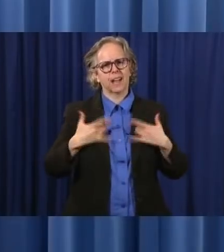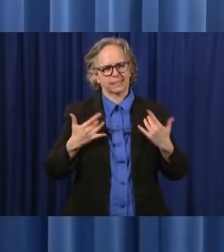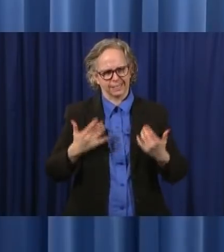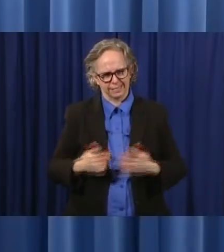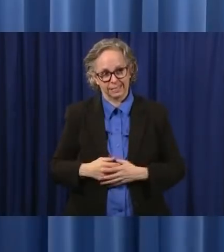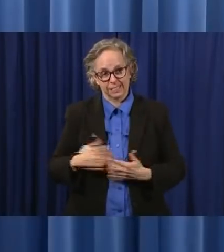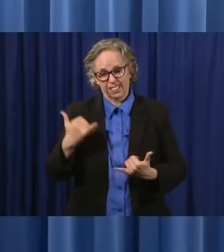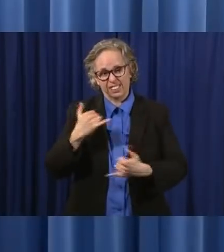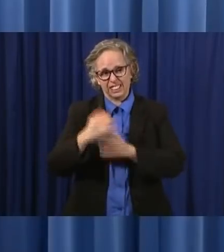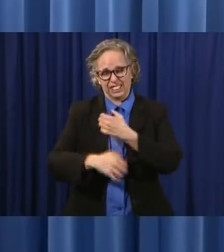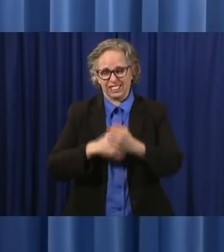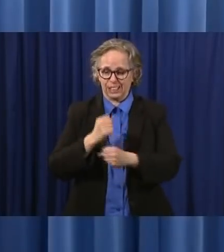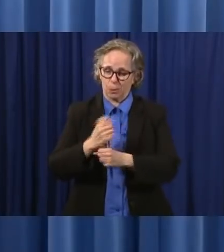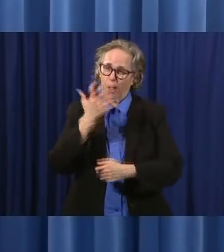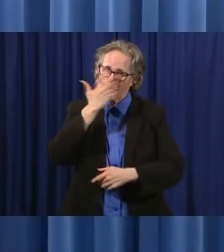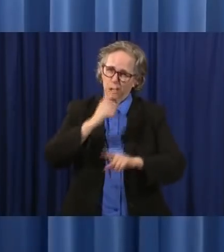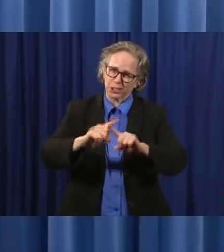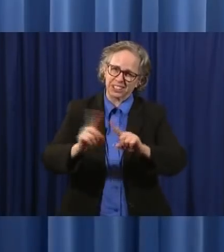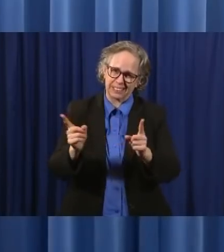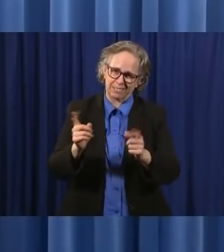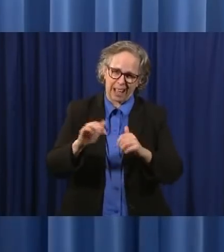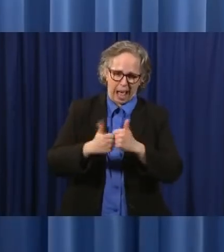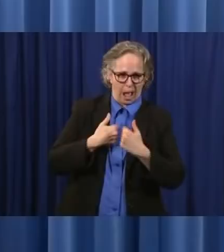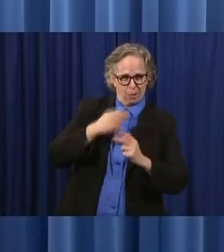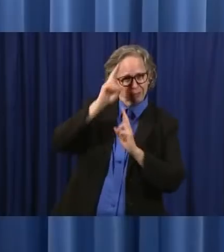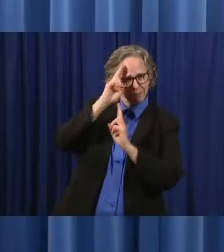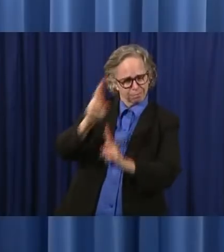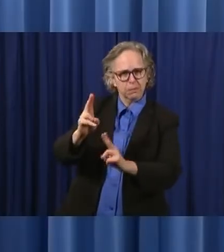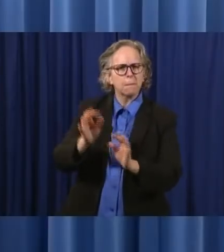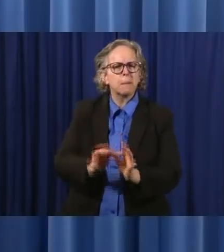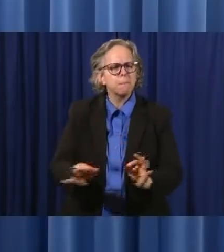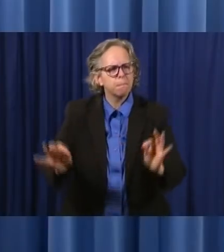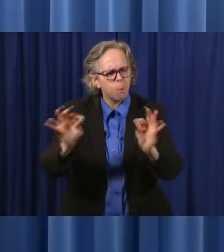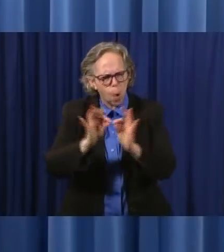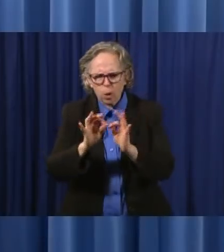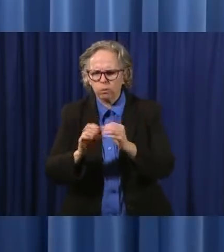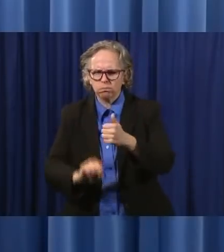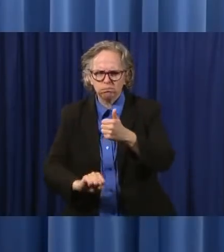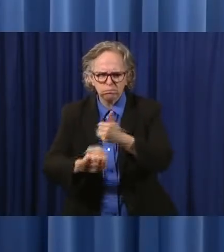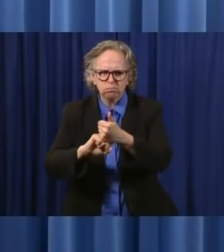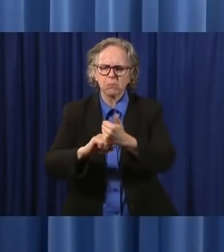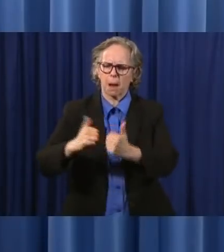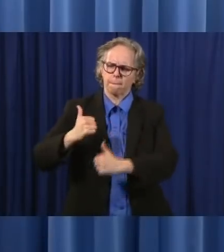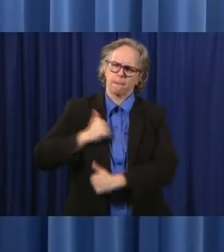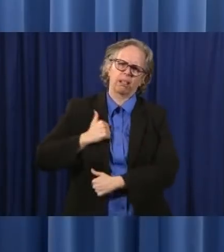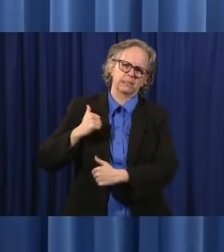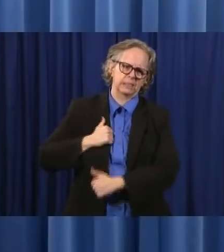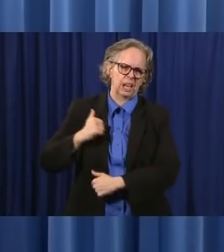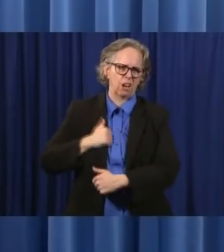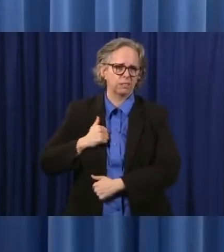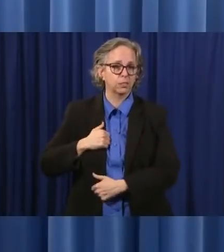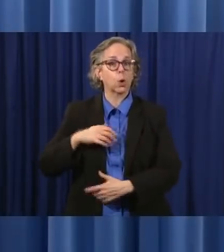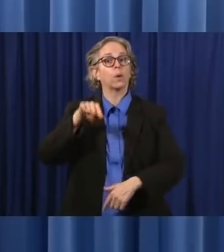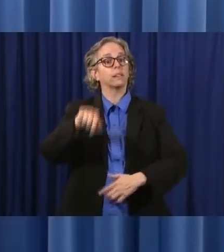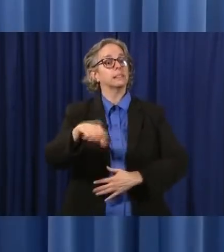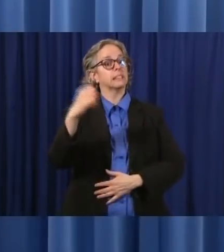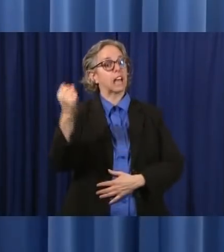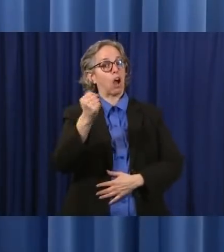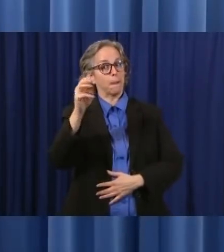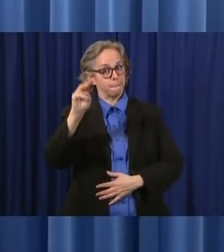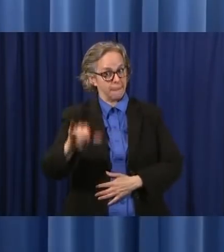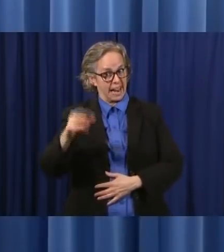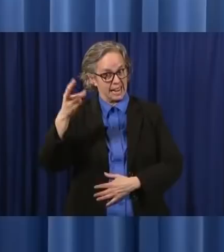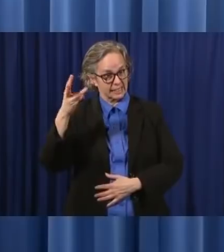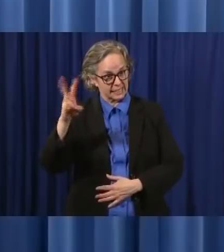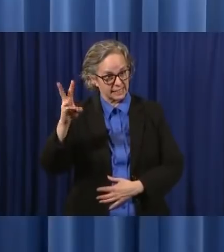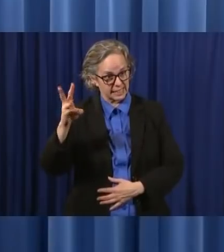important that we continue to show support for our military. This Saturday, May 16th, Fran and I will be